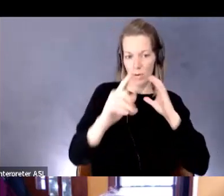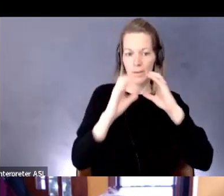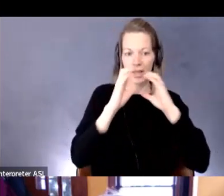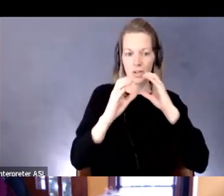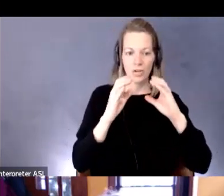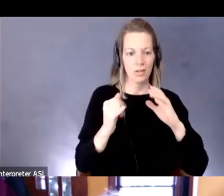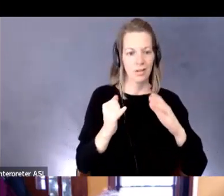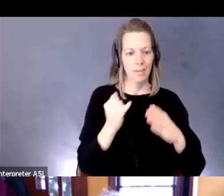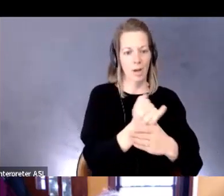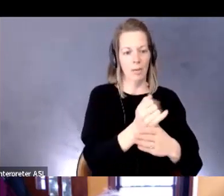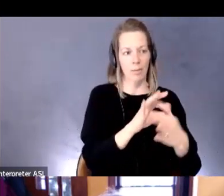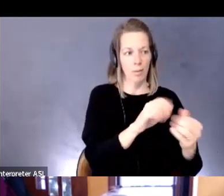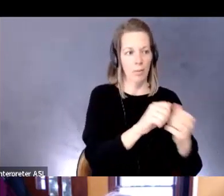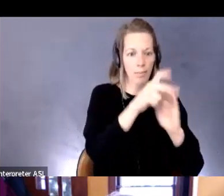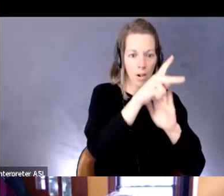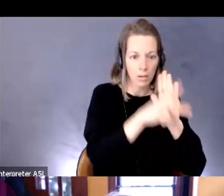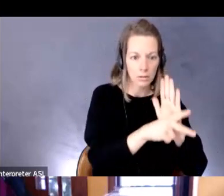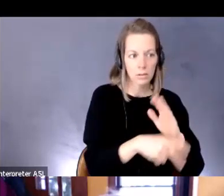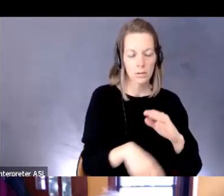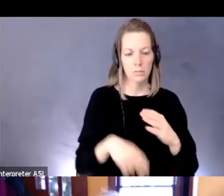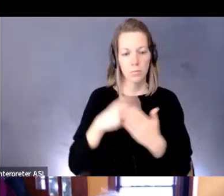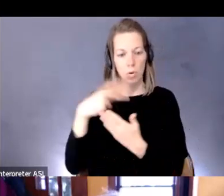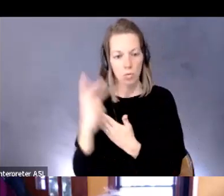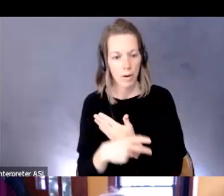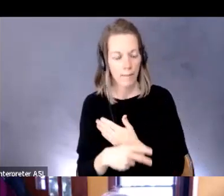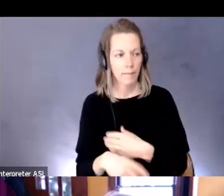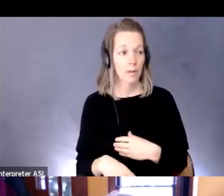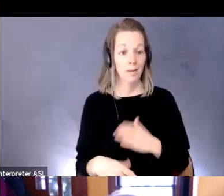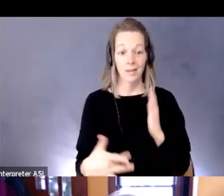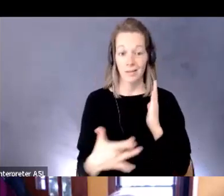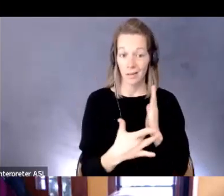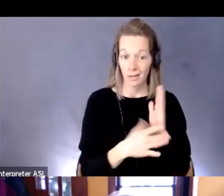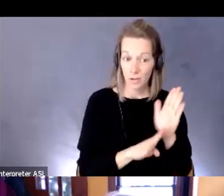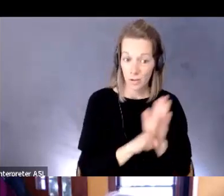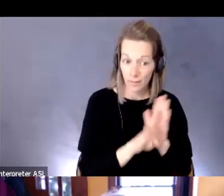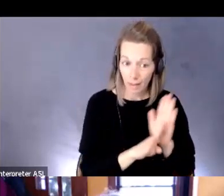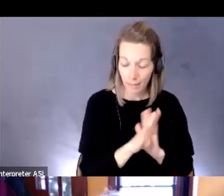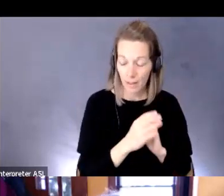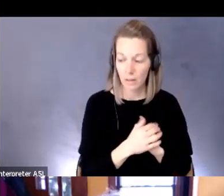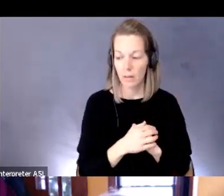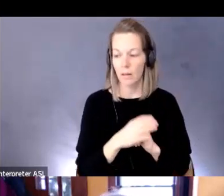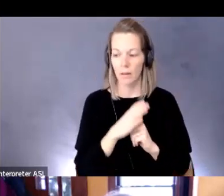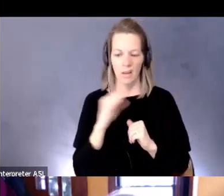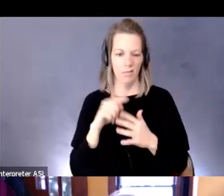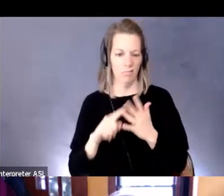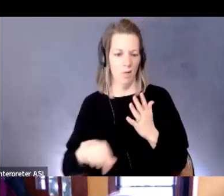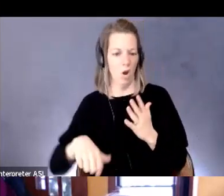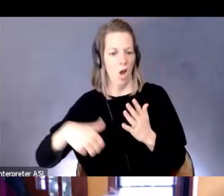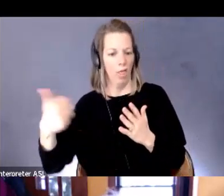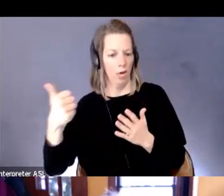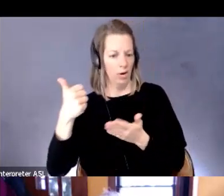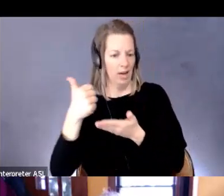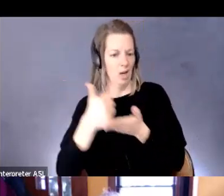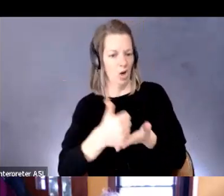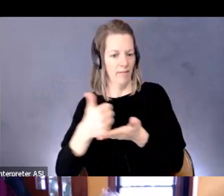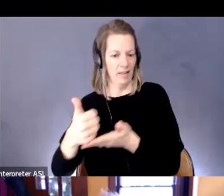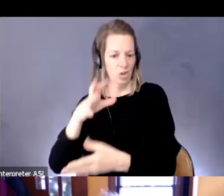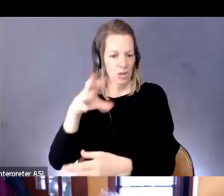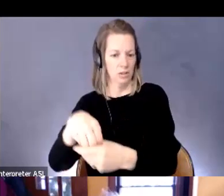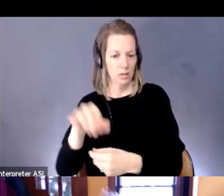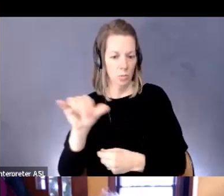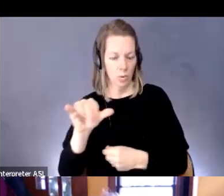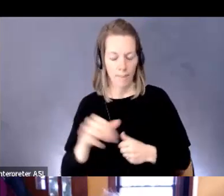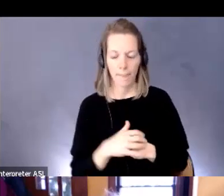in policy, in programs, in technology development, and in other interventions. So again, I'm